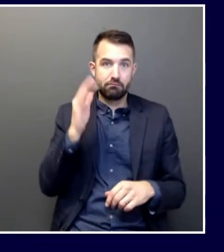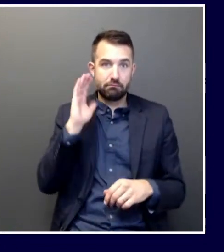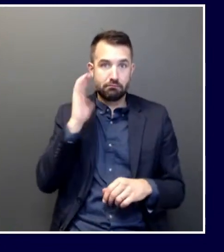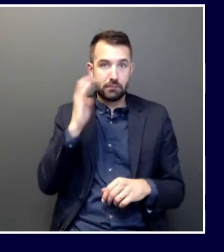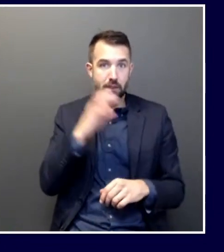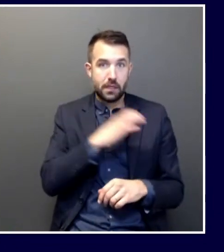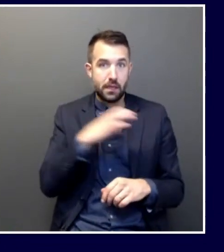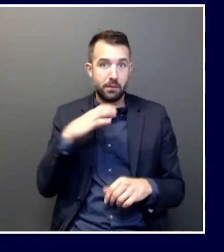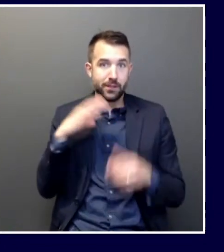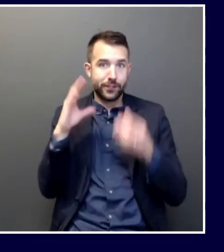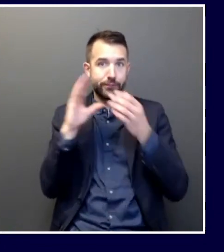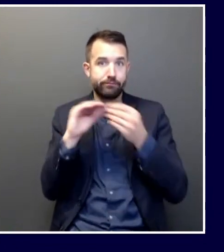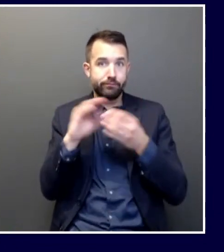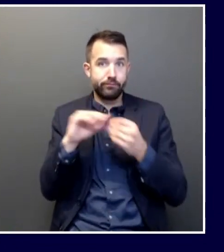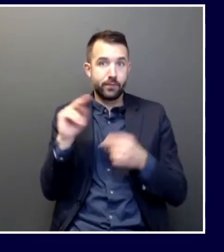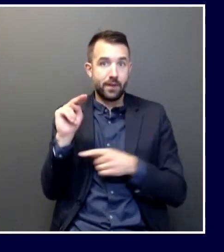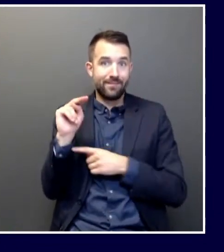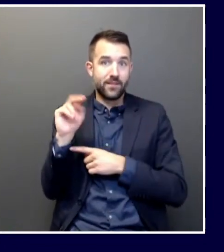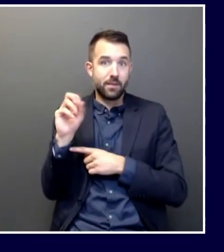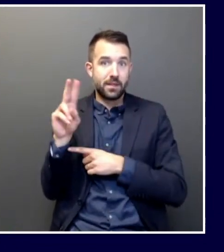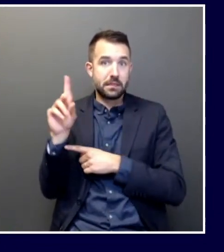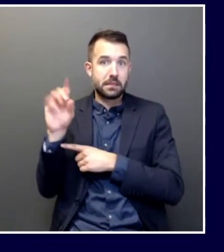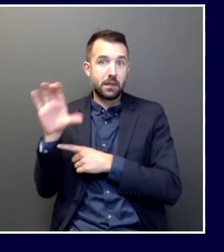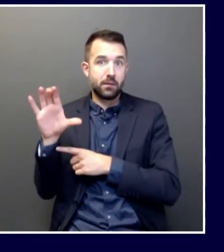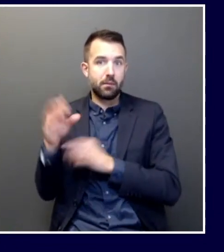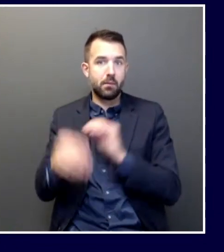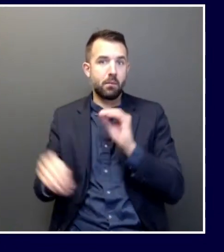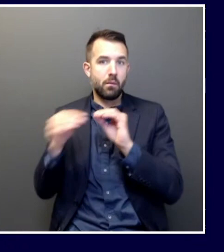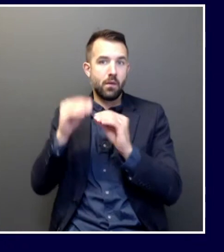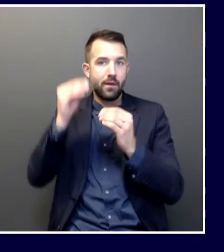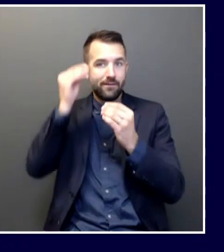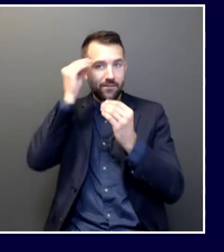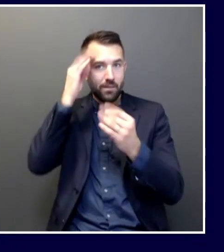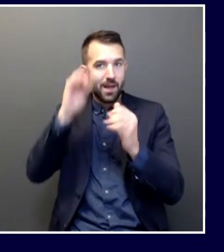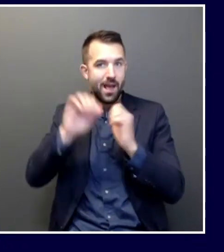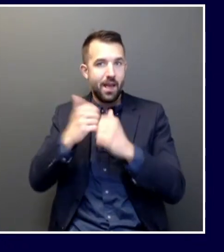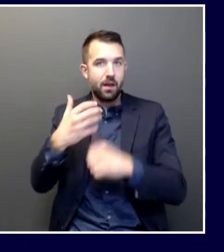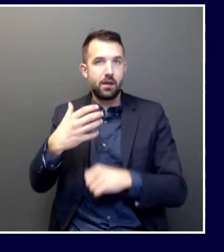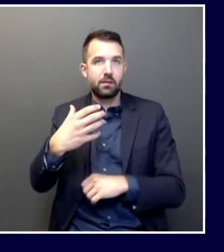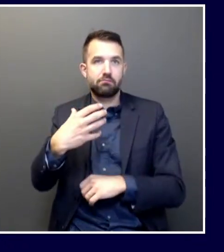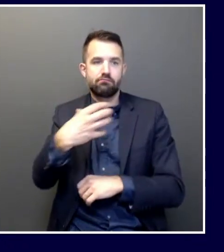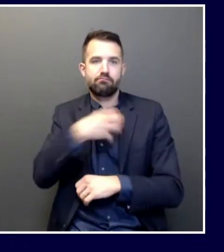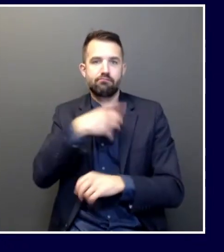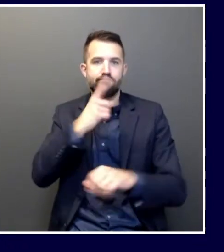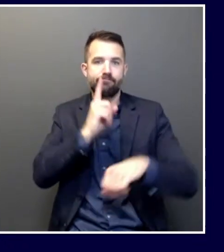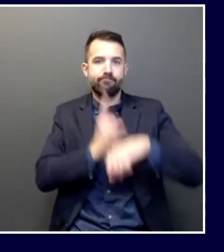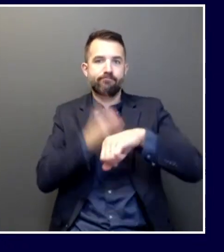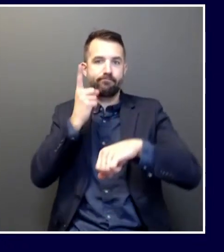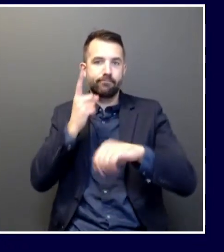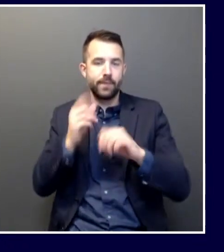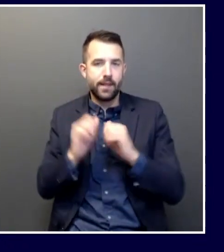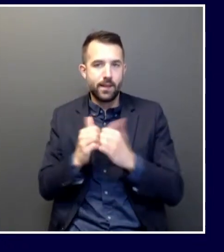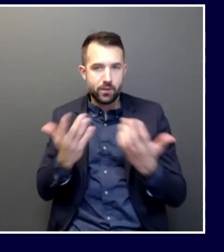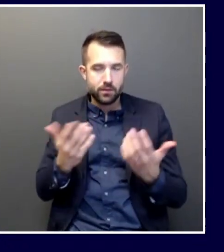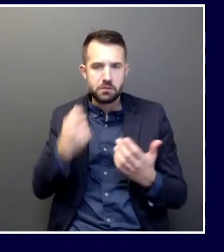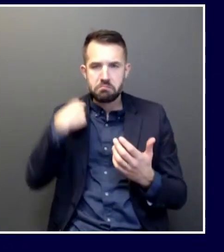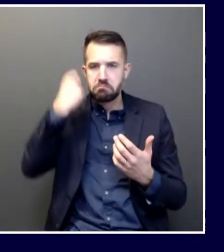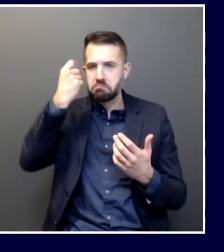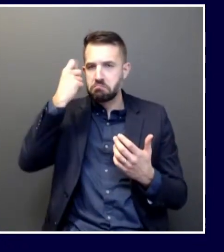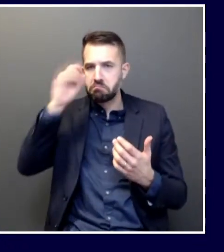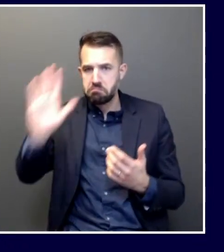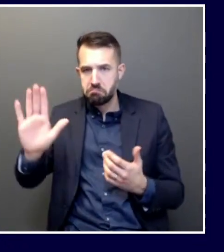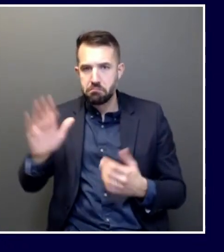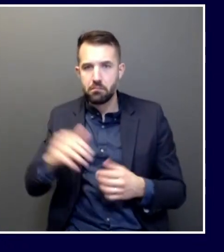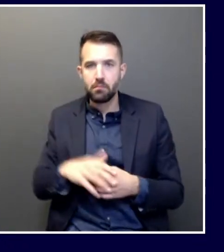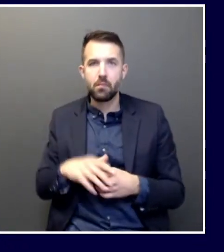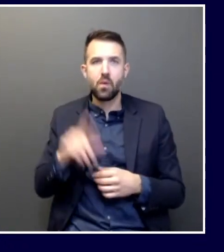December. But where do you anticipate, what facet of the healthcare worker industry do you anticipate needing the most assistance or